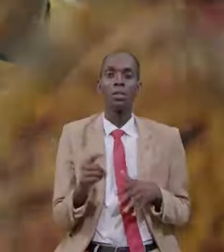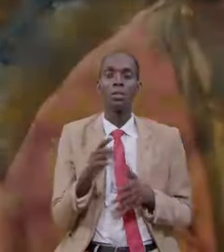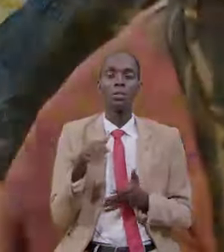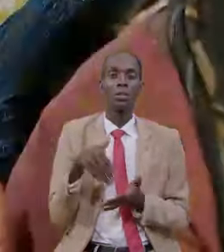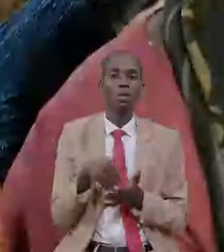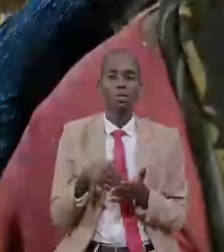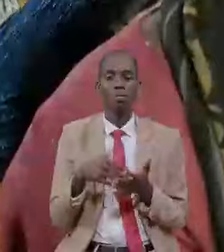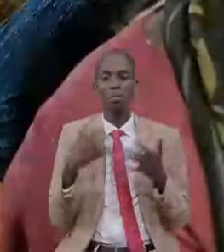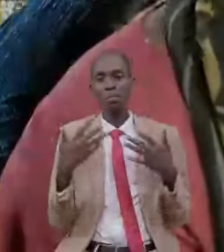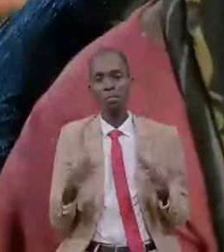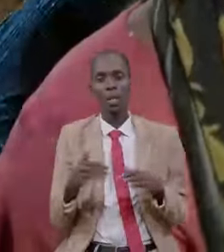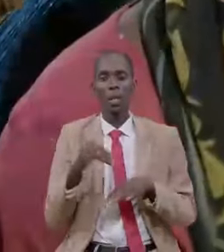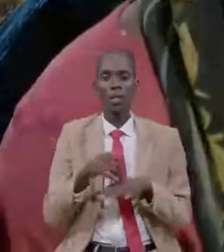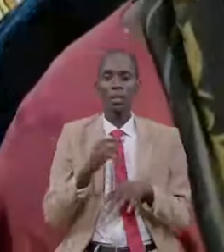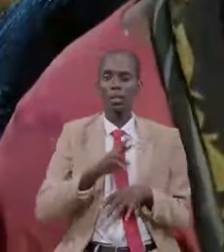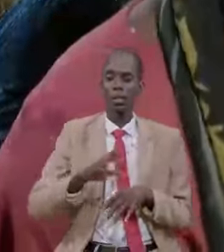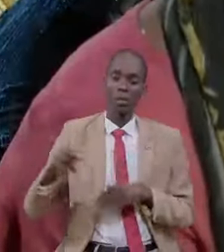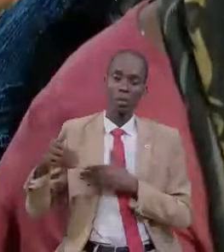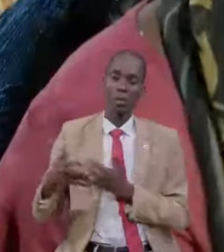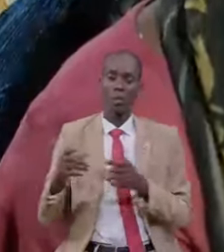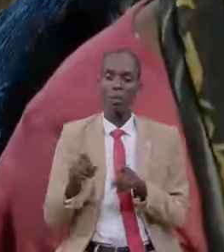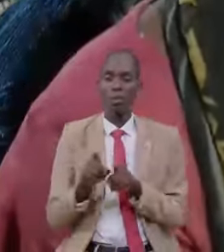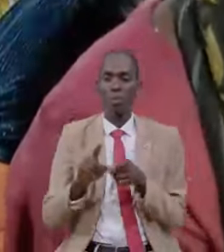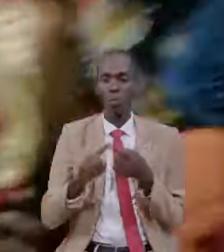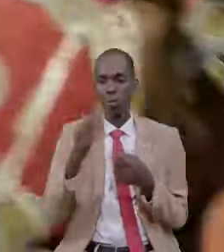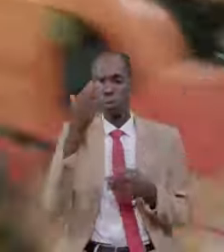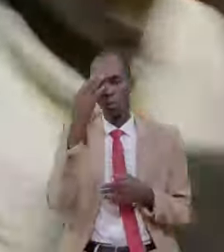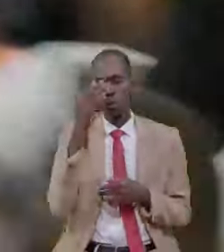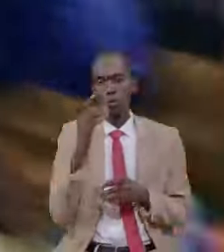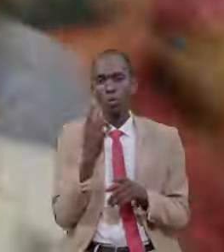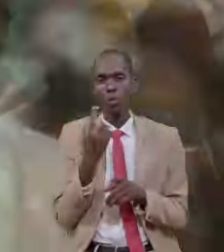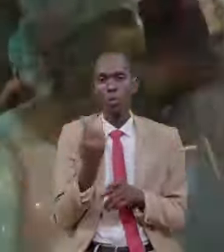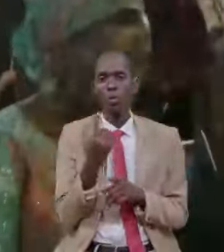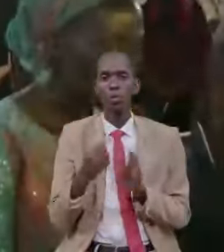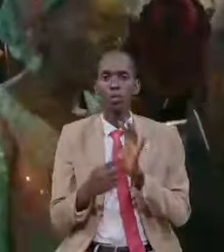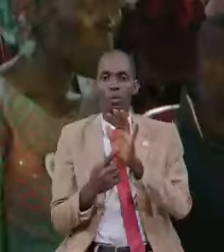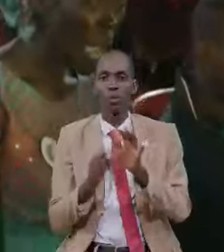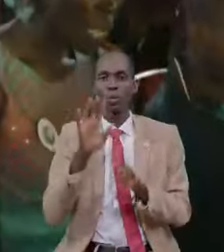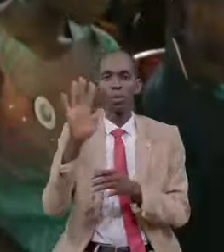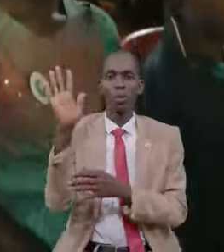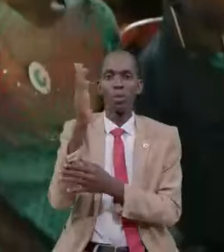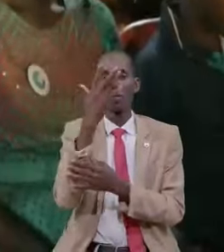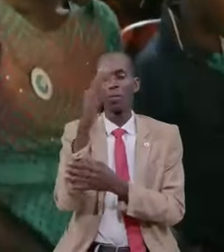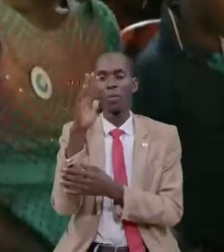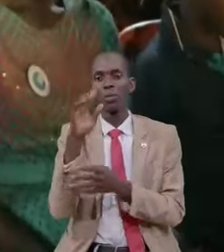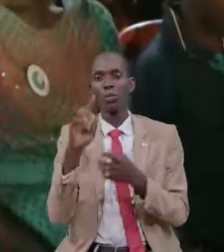you are true also that way. Just wave your flag at me.